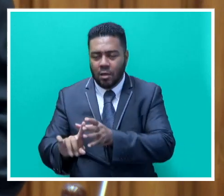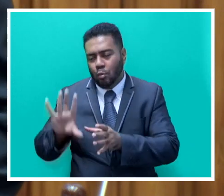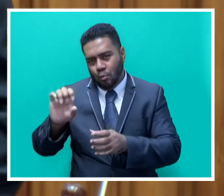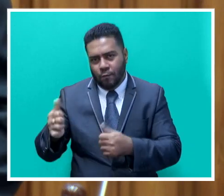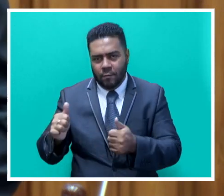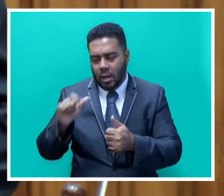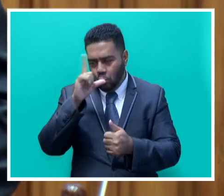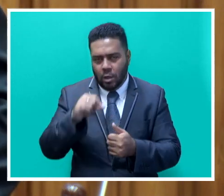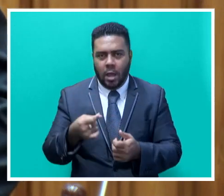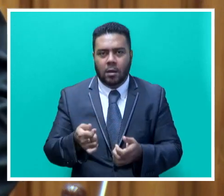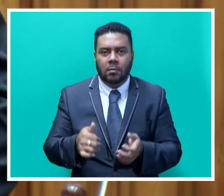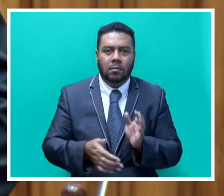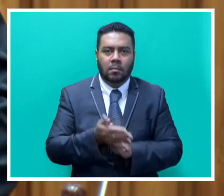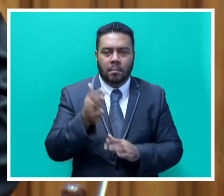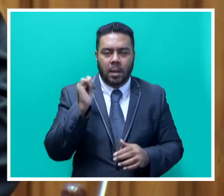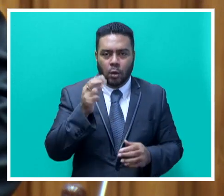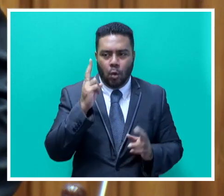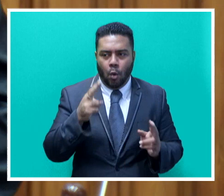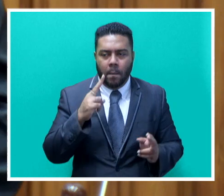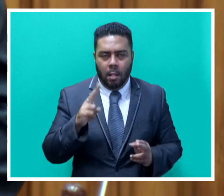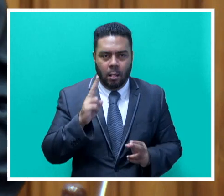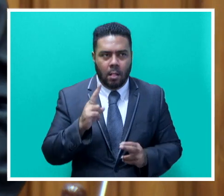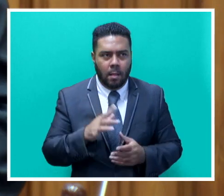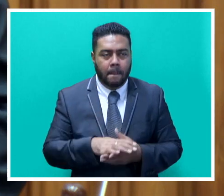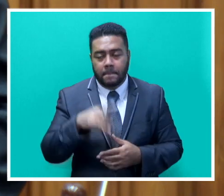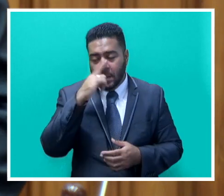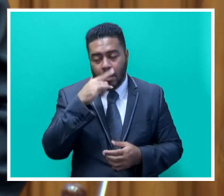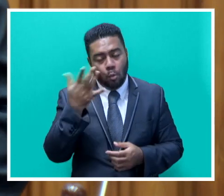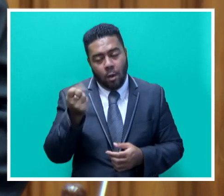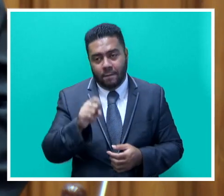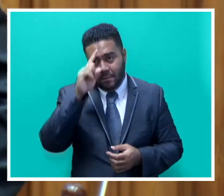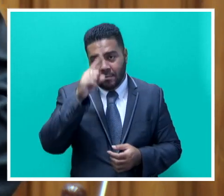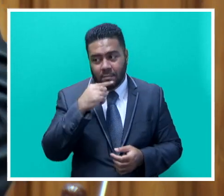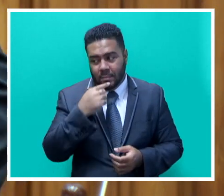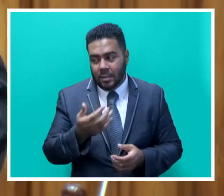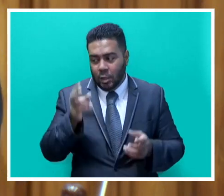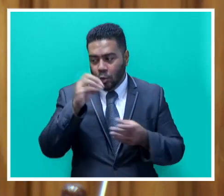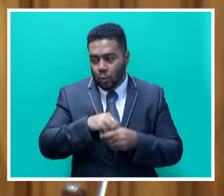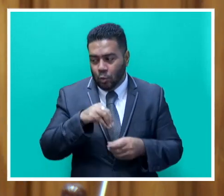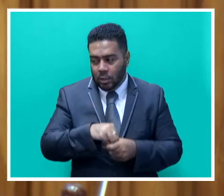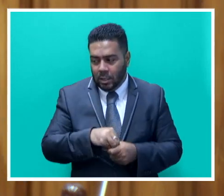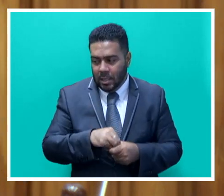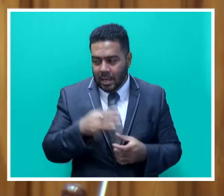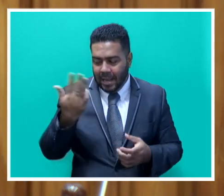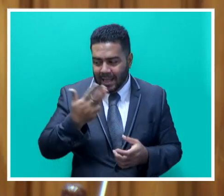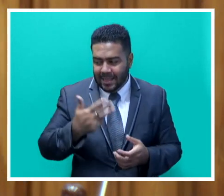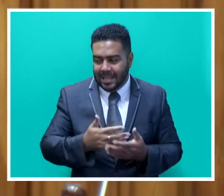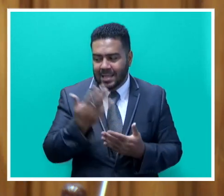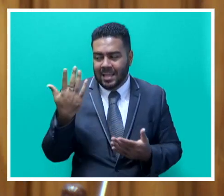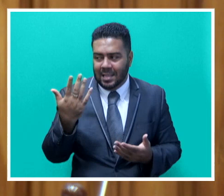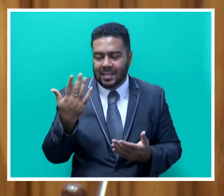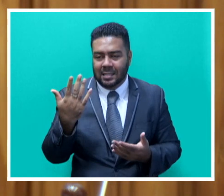illness. The evidence is that the vaccine is safe for people with prior COVID-19 infection, including within 19 days of recent